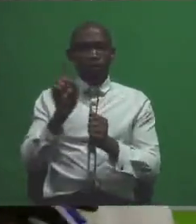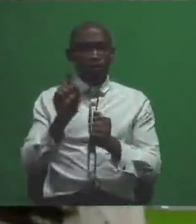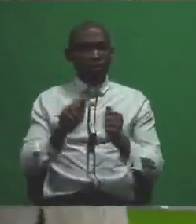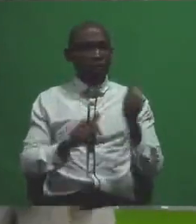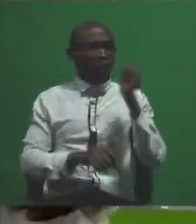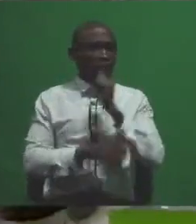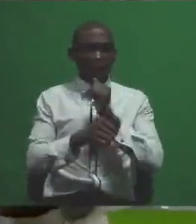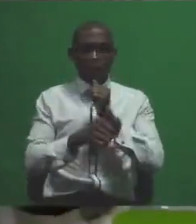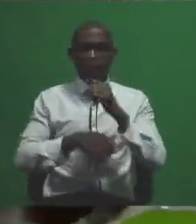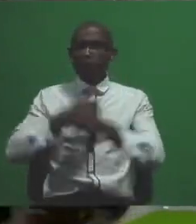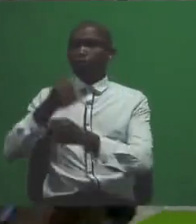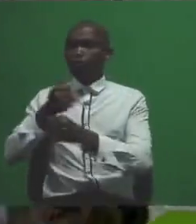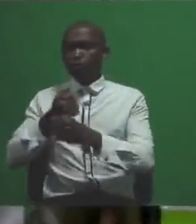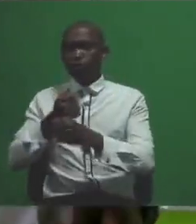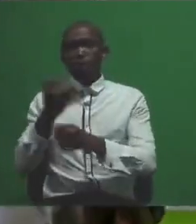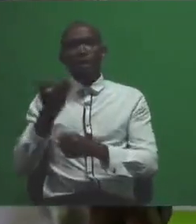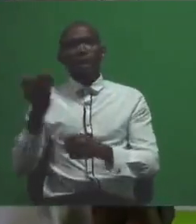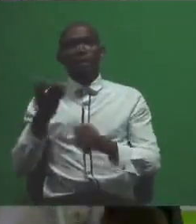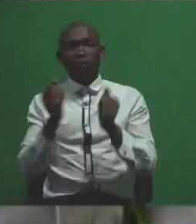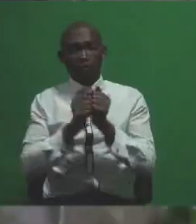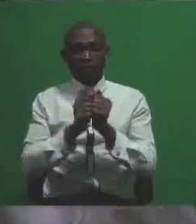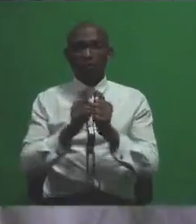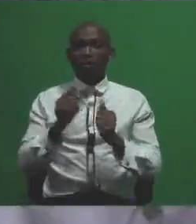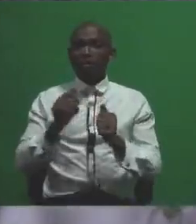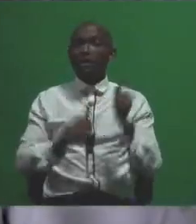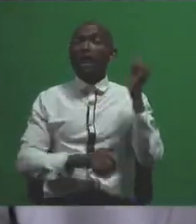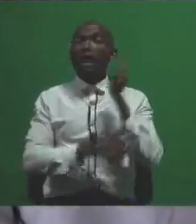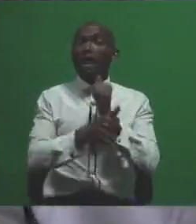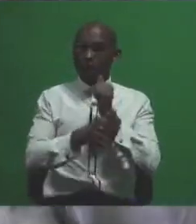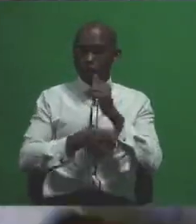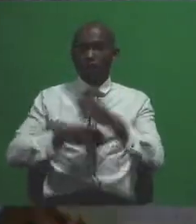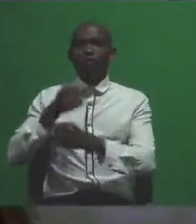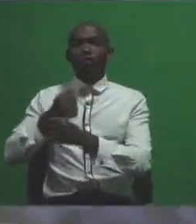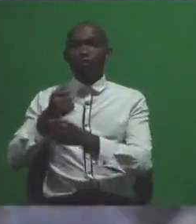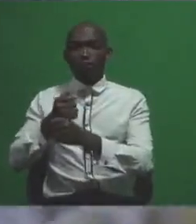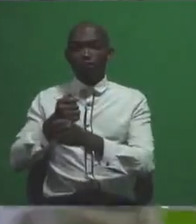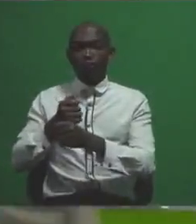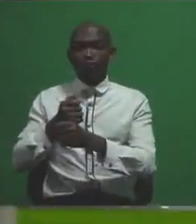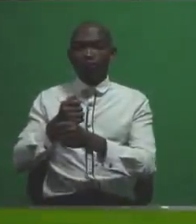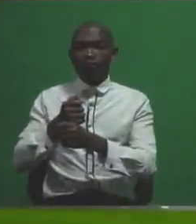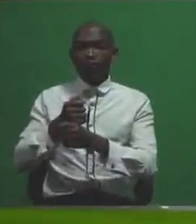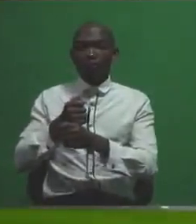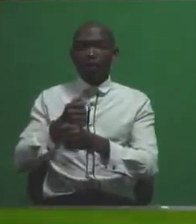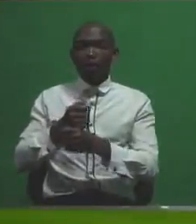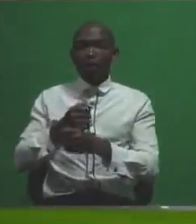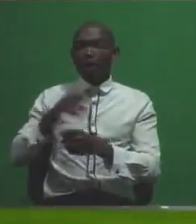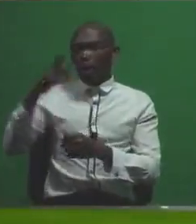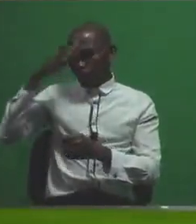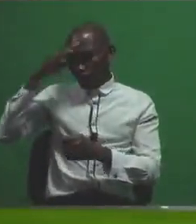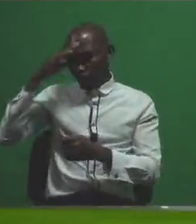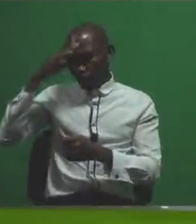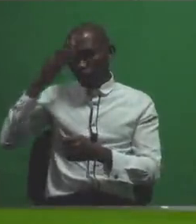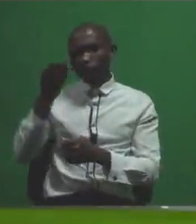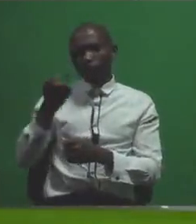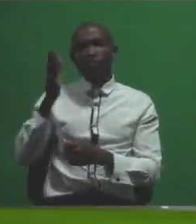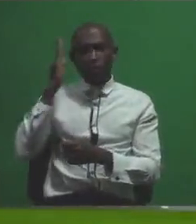tells not to do. Okay, I think we have already know